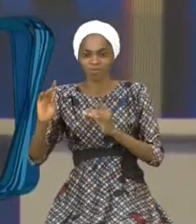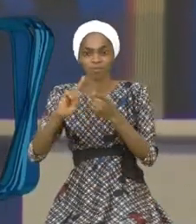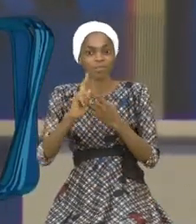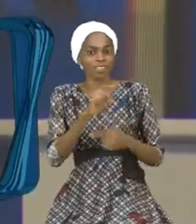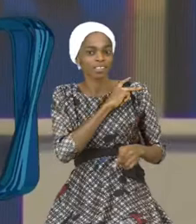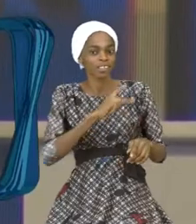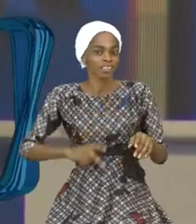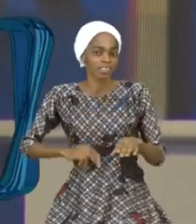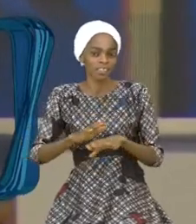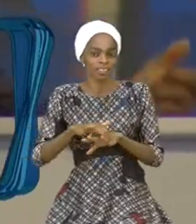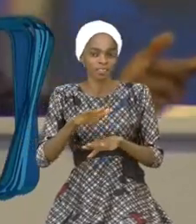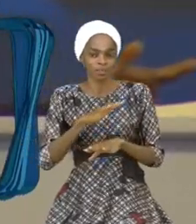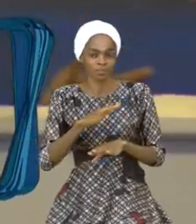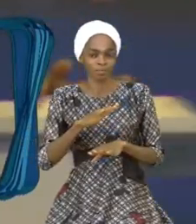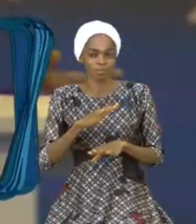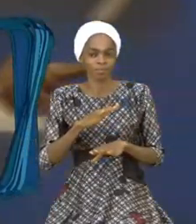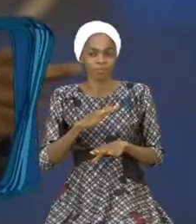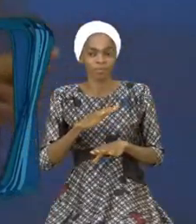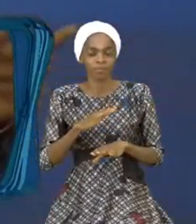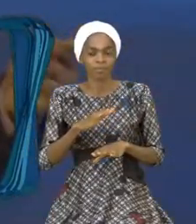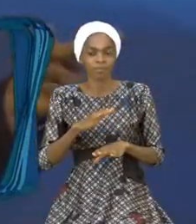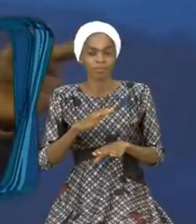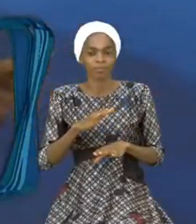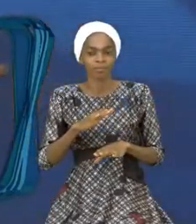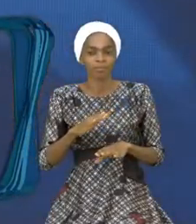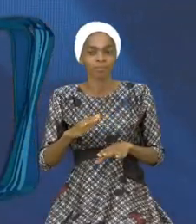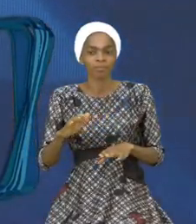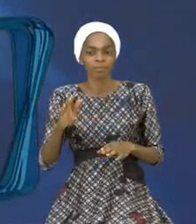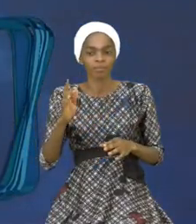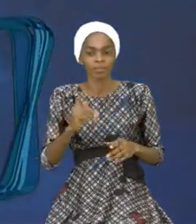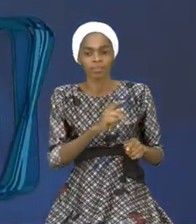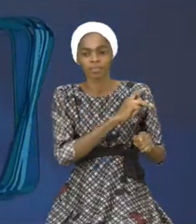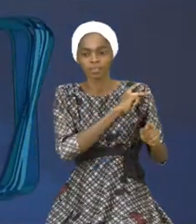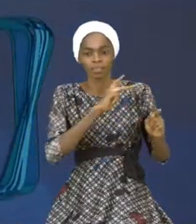kingdom. The king, the kingdom of power.